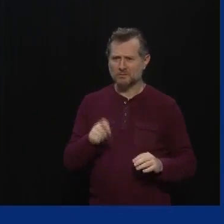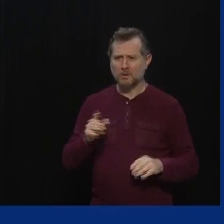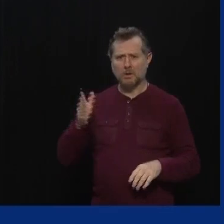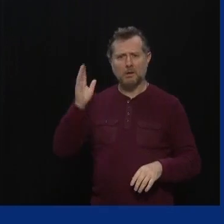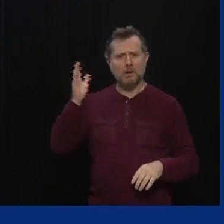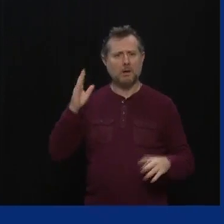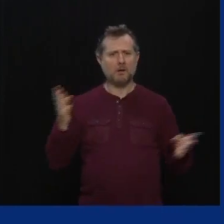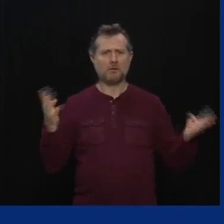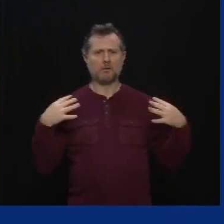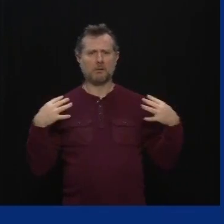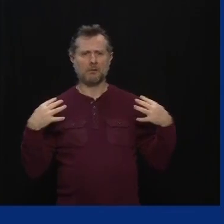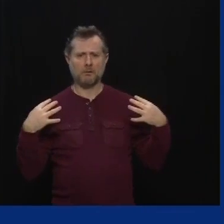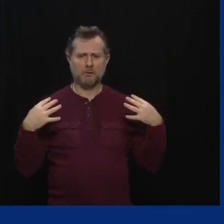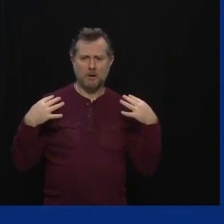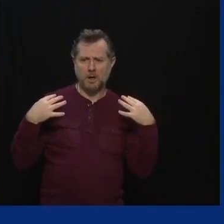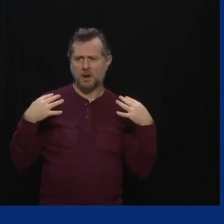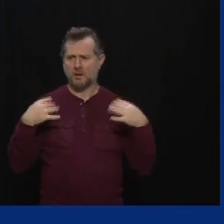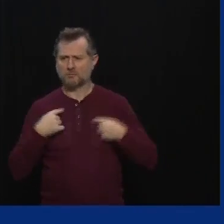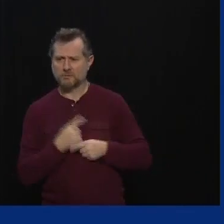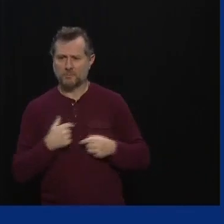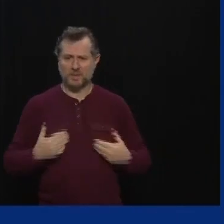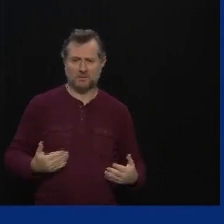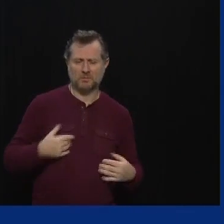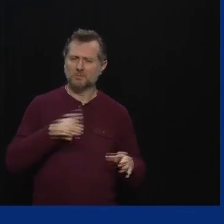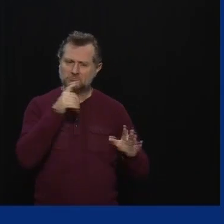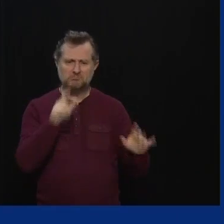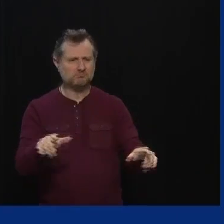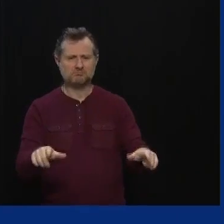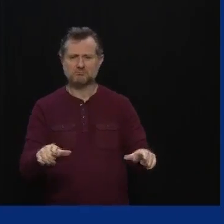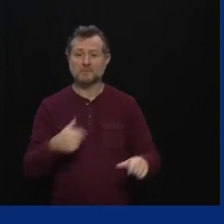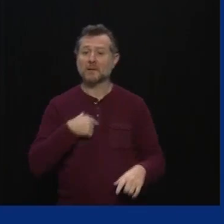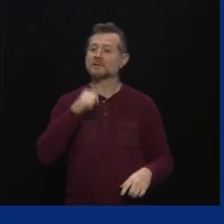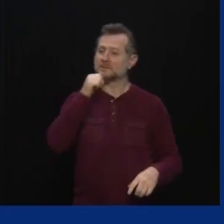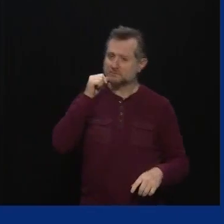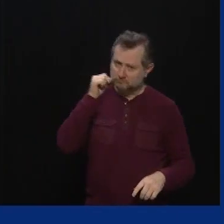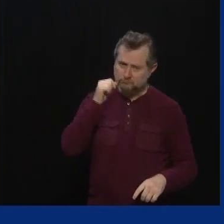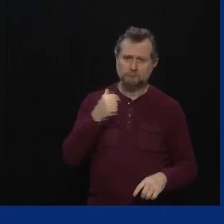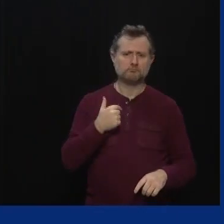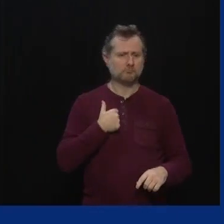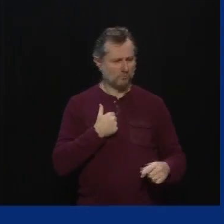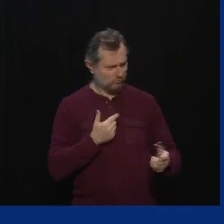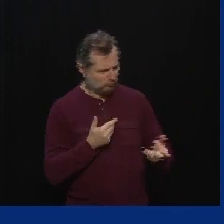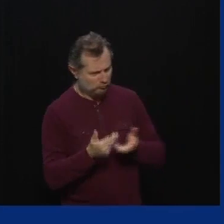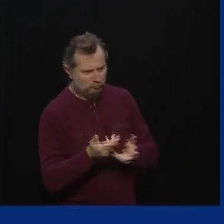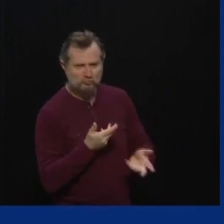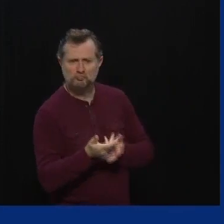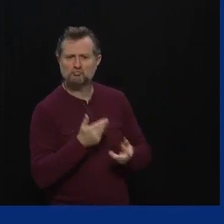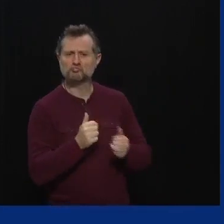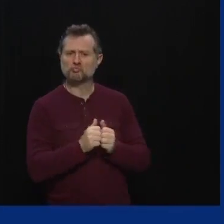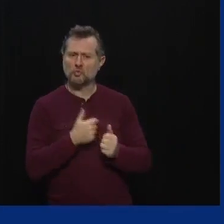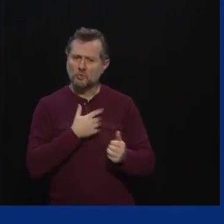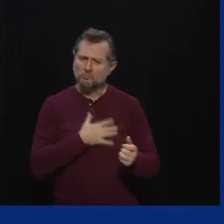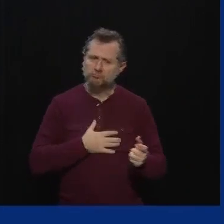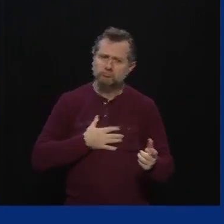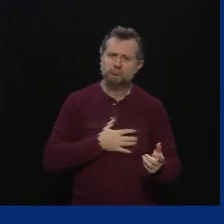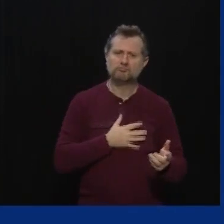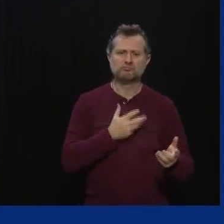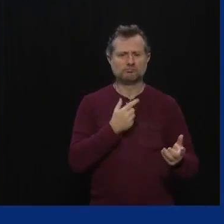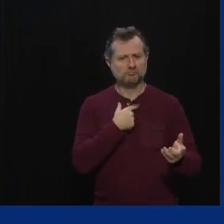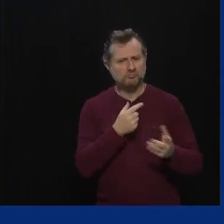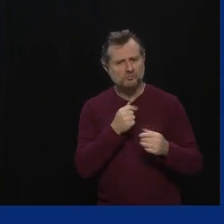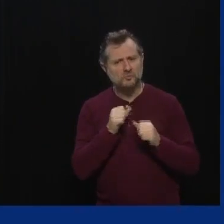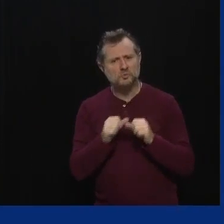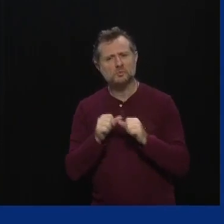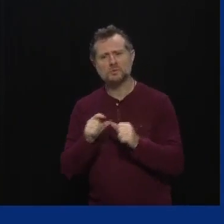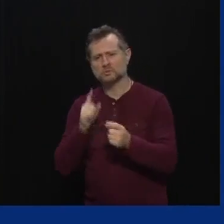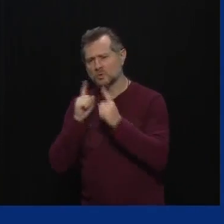yesterday. We opened the lines of communication, and I felt that they appreciate that, but I'm going to be continuing to talk to my team about how